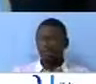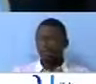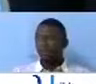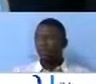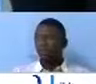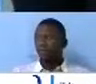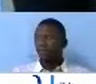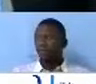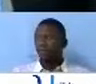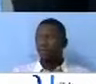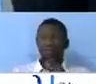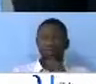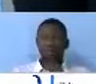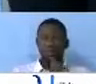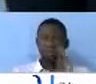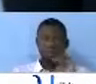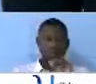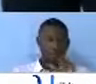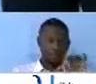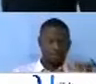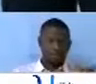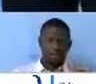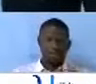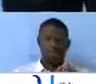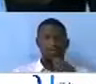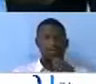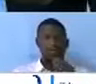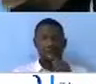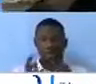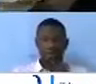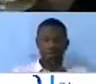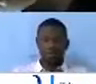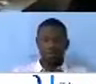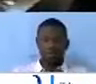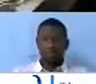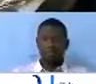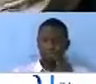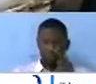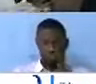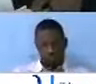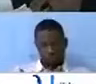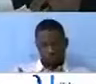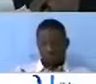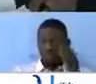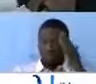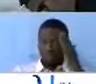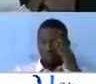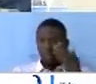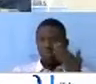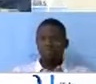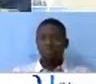do. Mr. Barry, sorry about this, but take a look at this one. You'd also notice that it is from Holcomb.